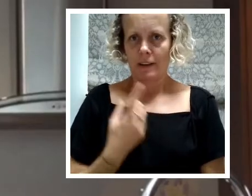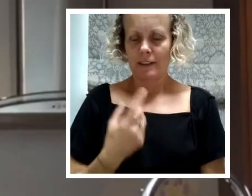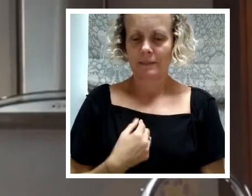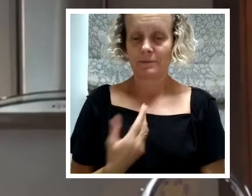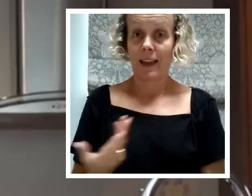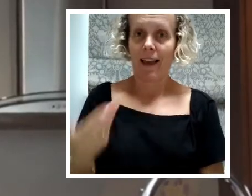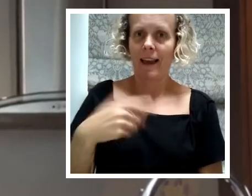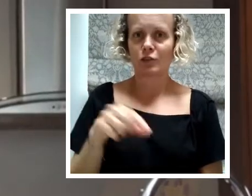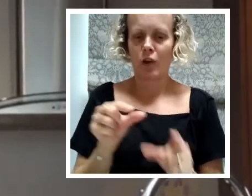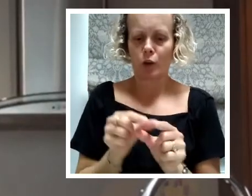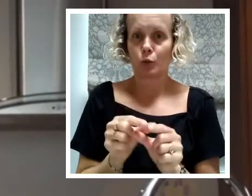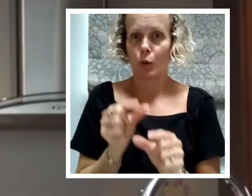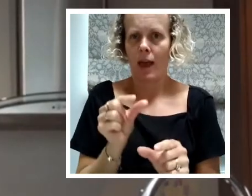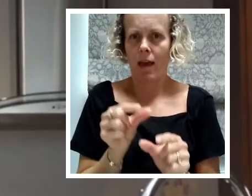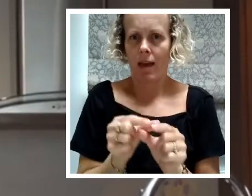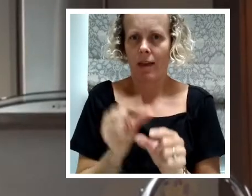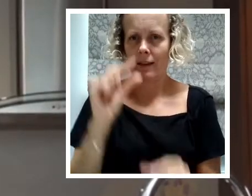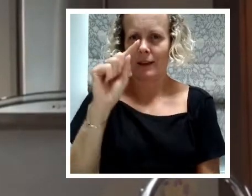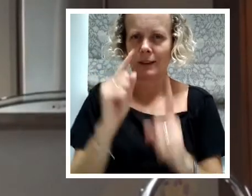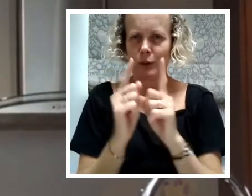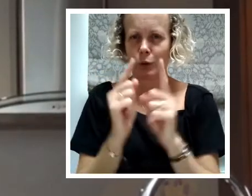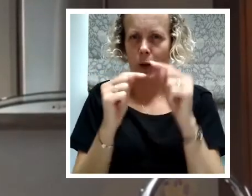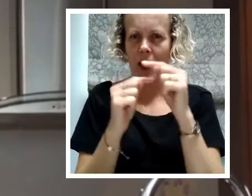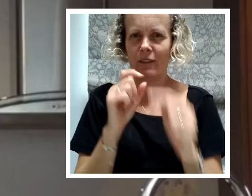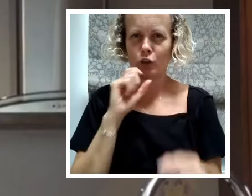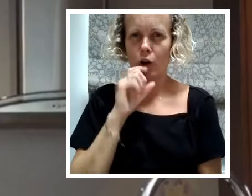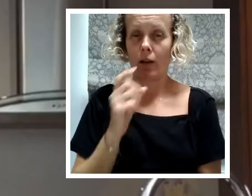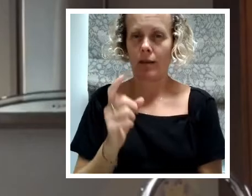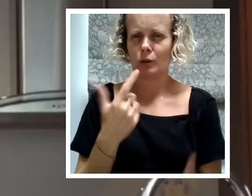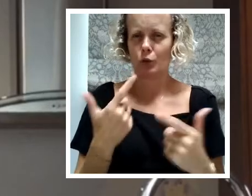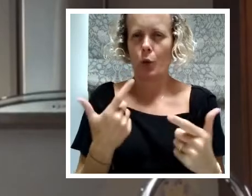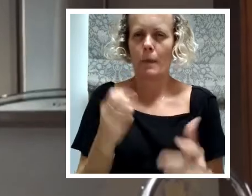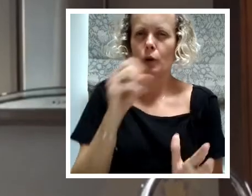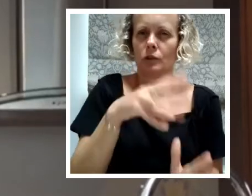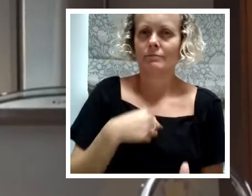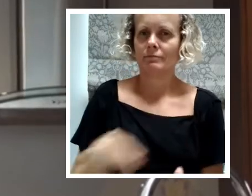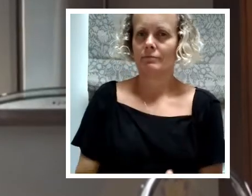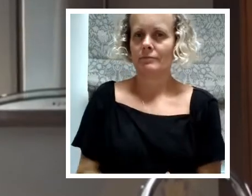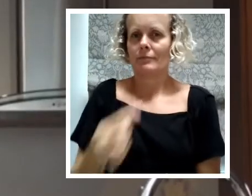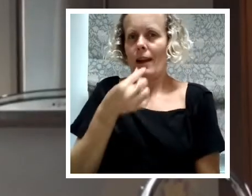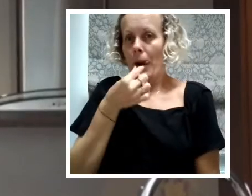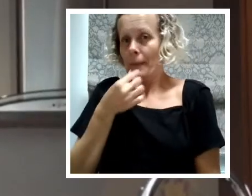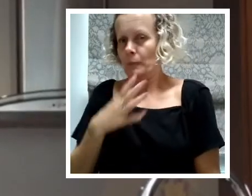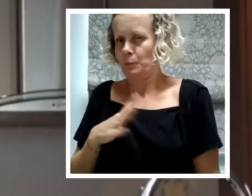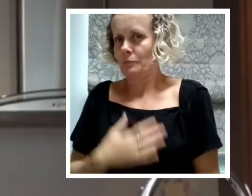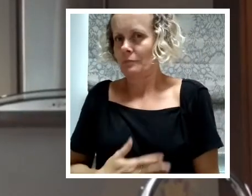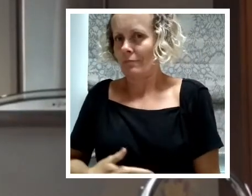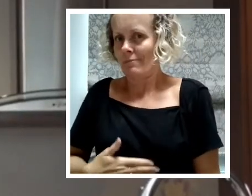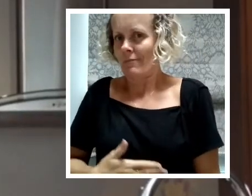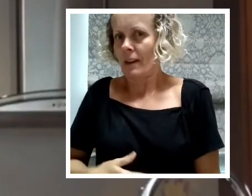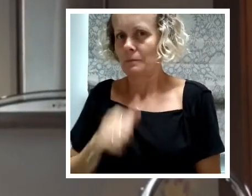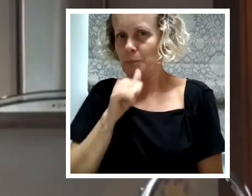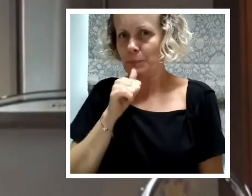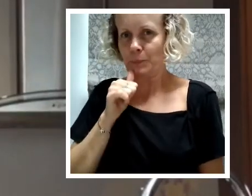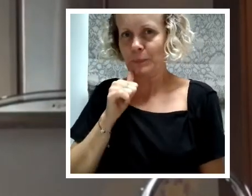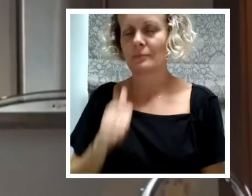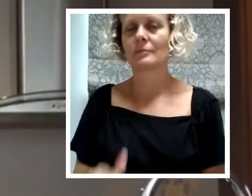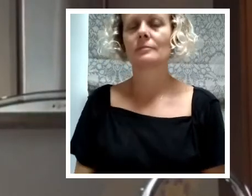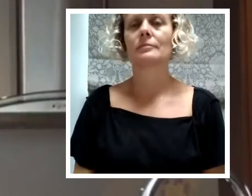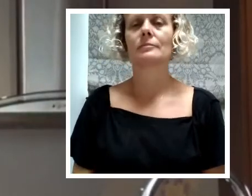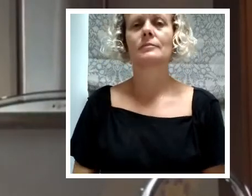Like I said, if you've got an extra square, maybe it might have been too much for the bag, I thought, so it is rather